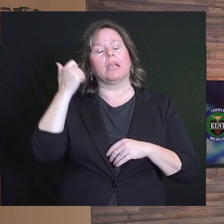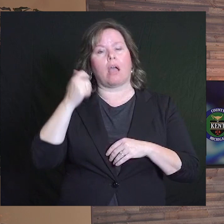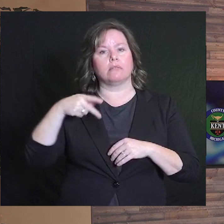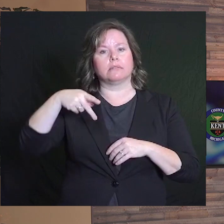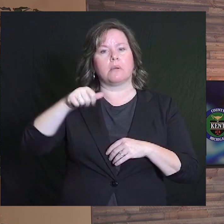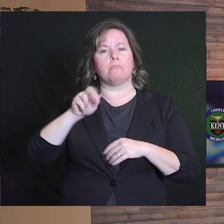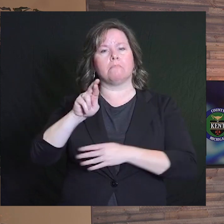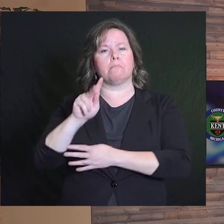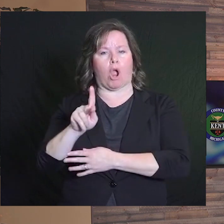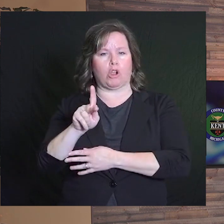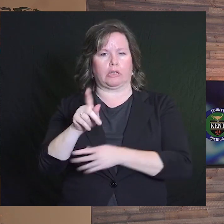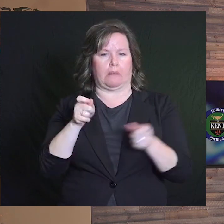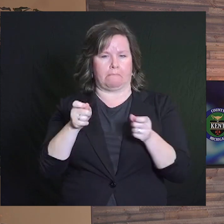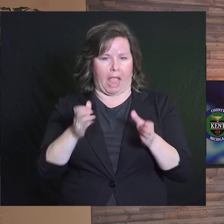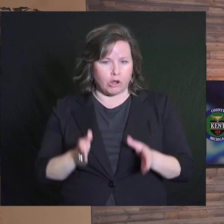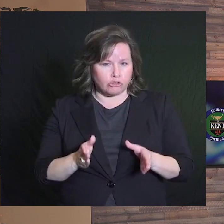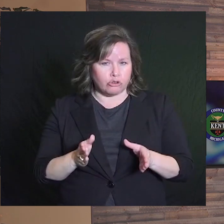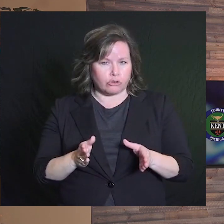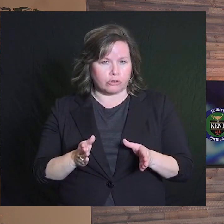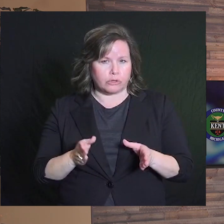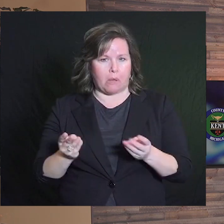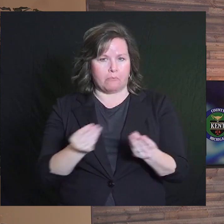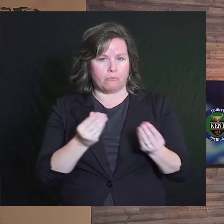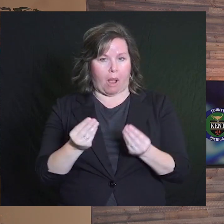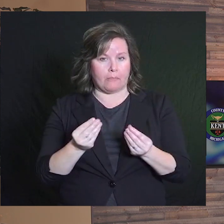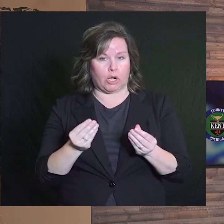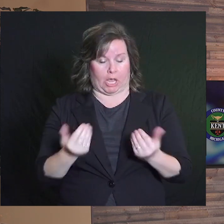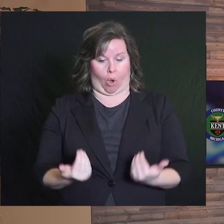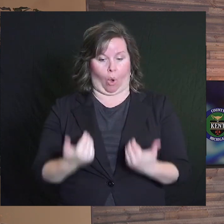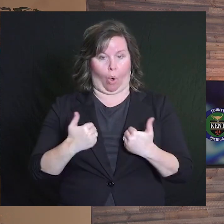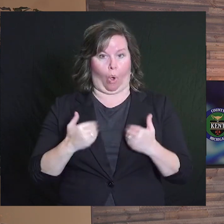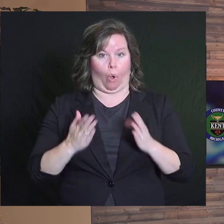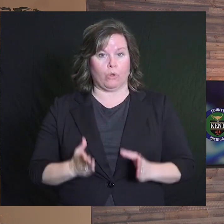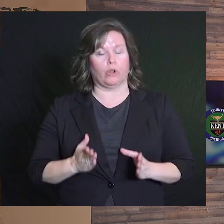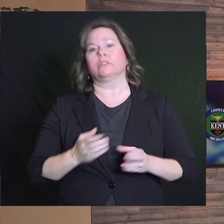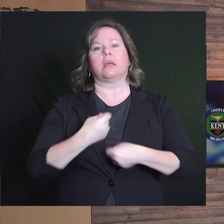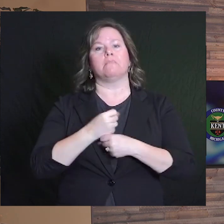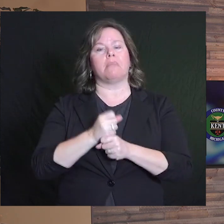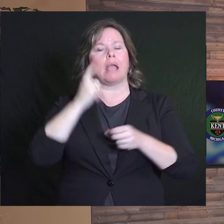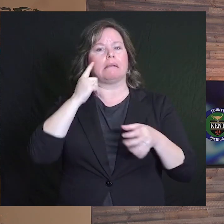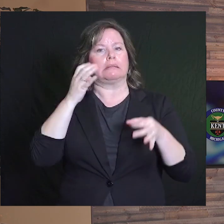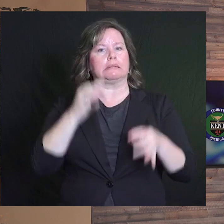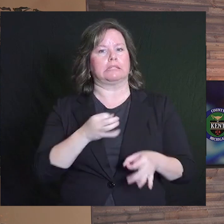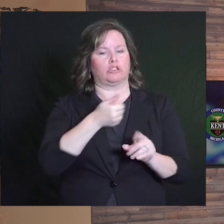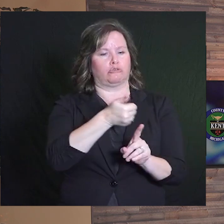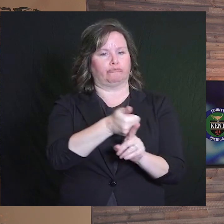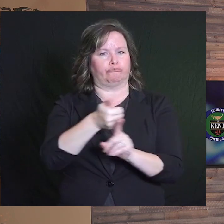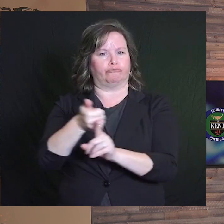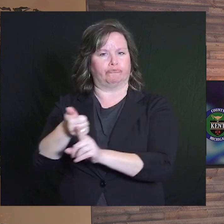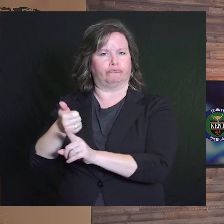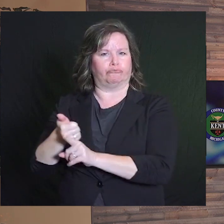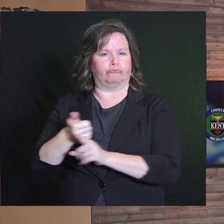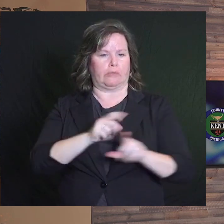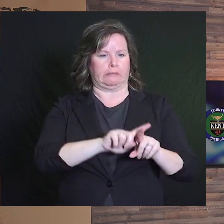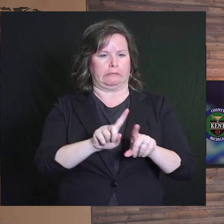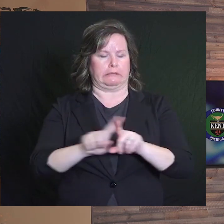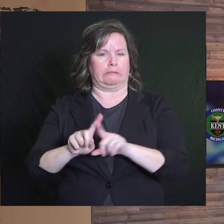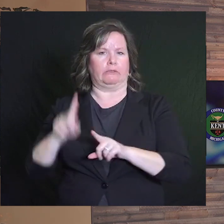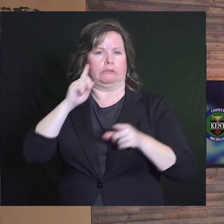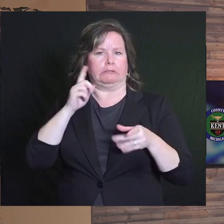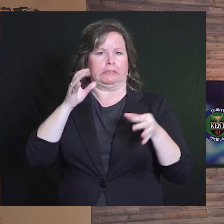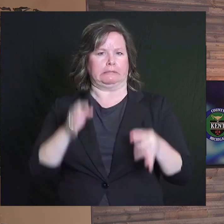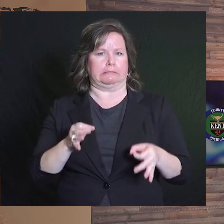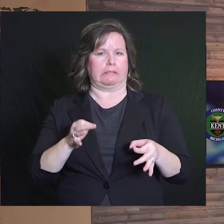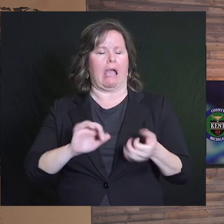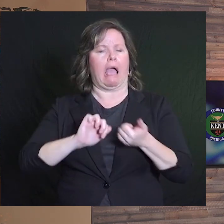and those property owners need to make a decision based on how their community interacts with those parks and how they're used, how